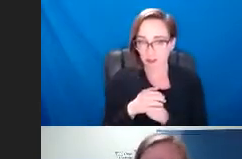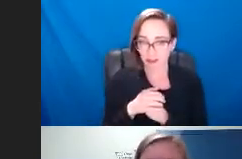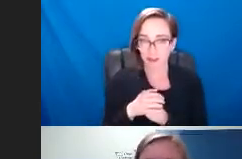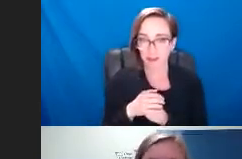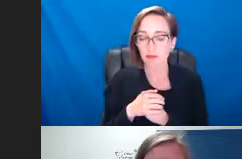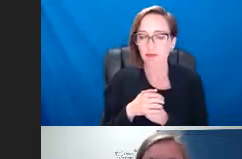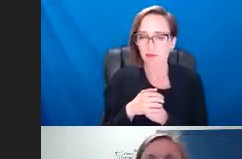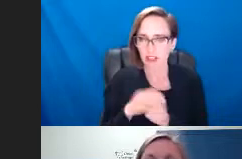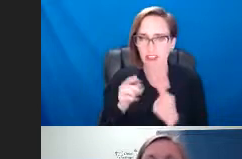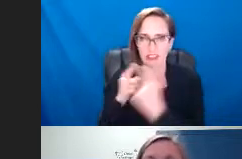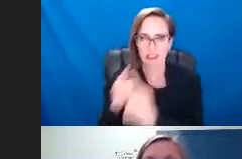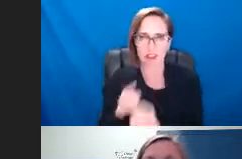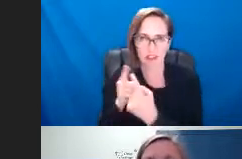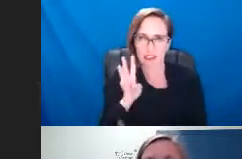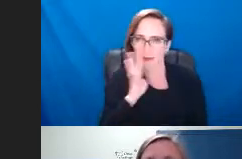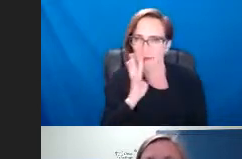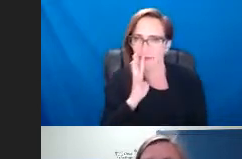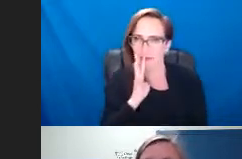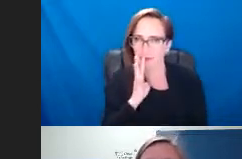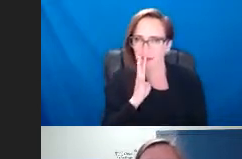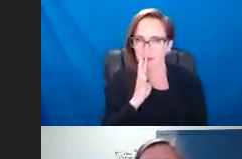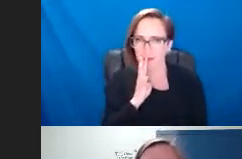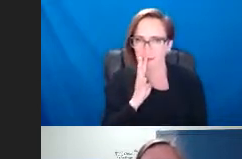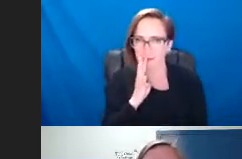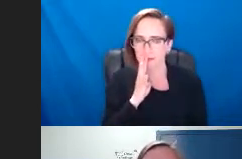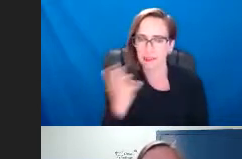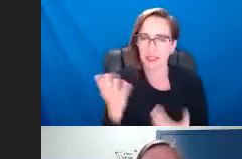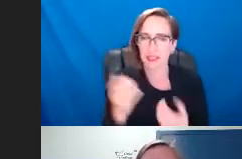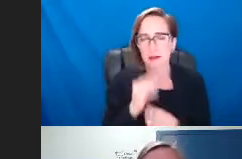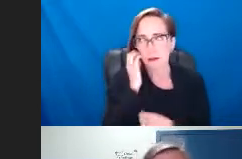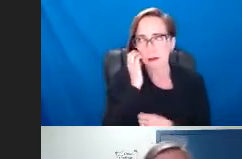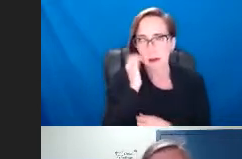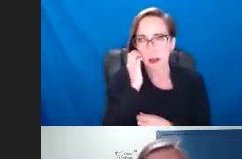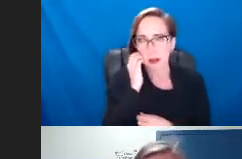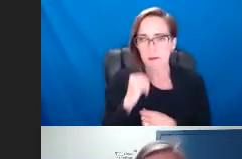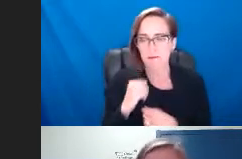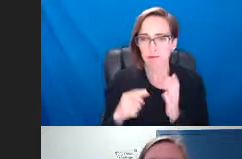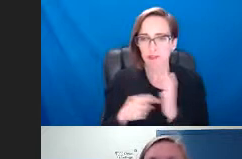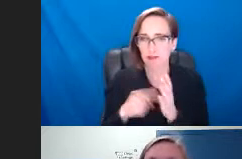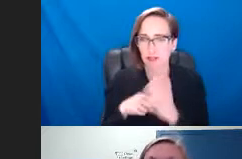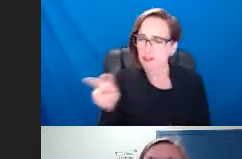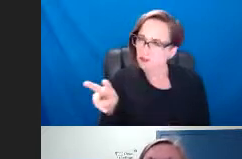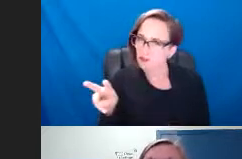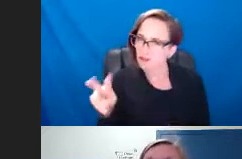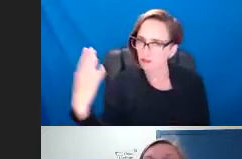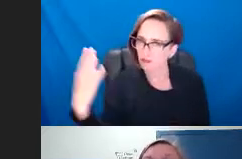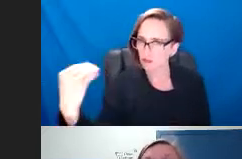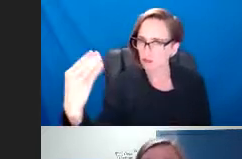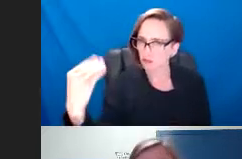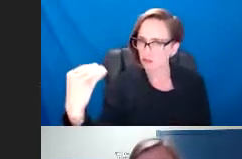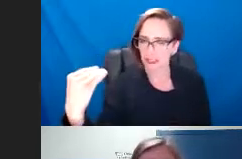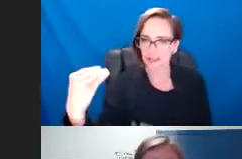Pat struggles with speech. It's sometimes you're not able to understand it.